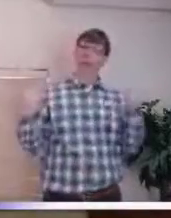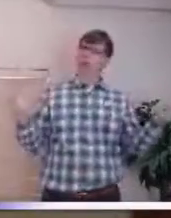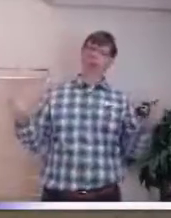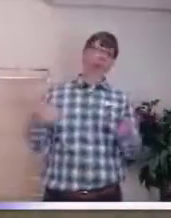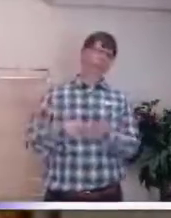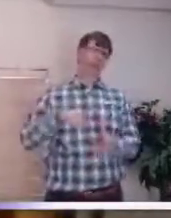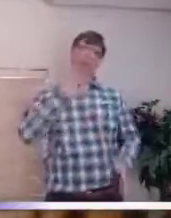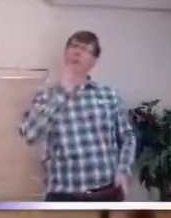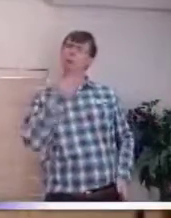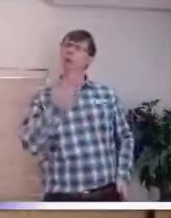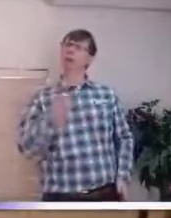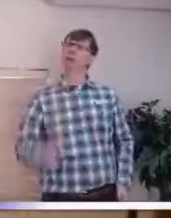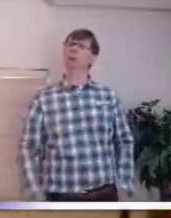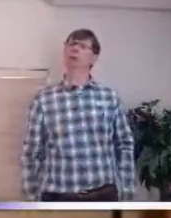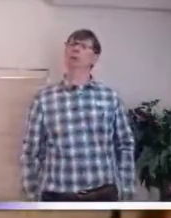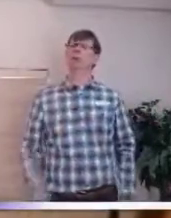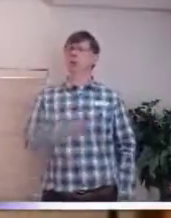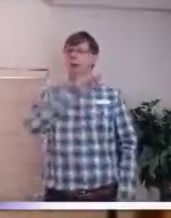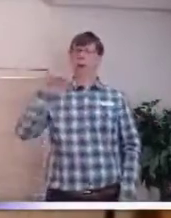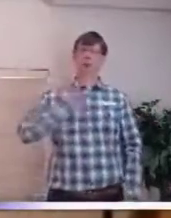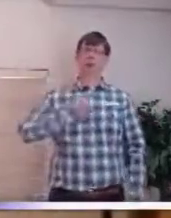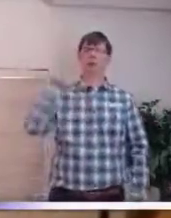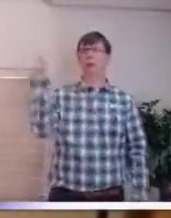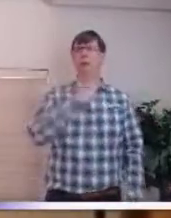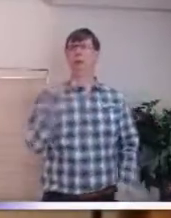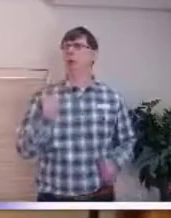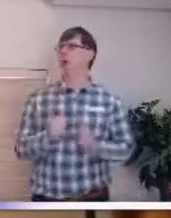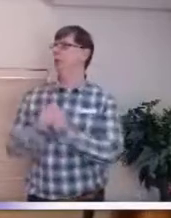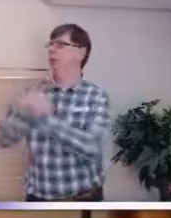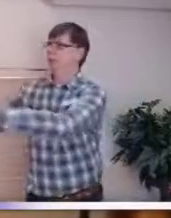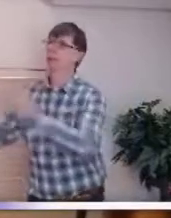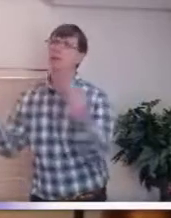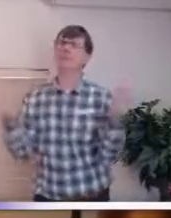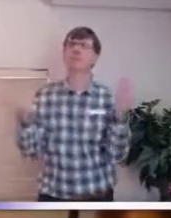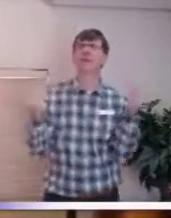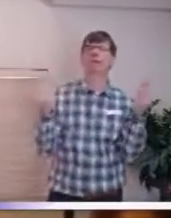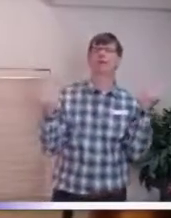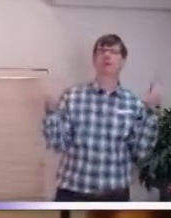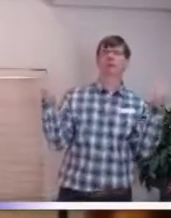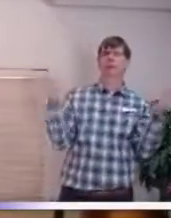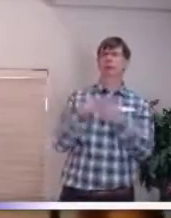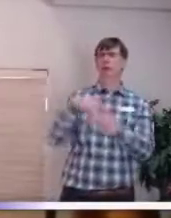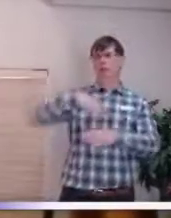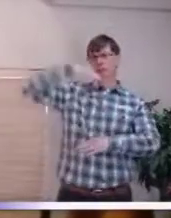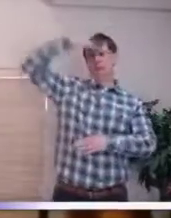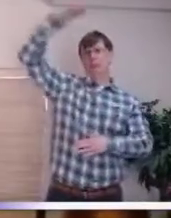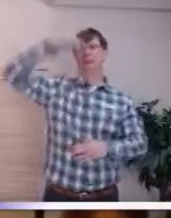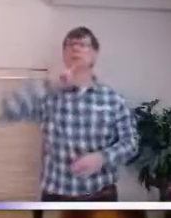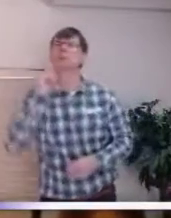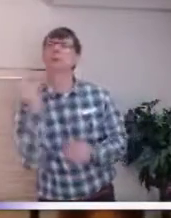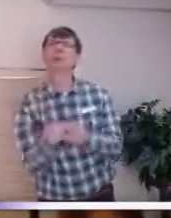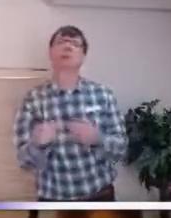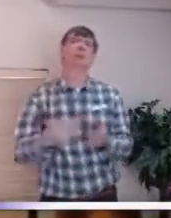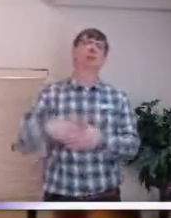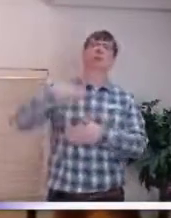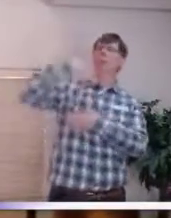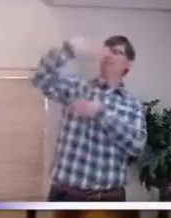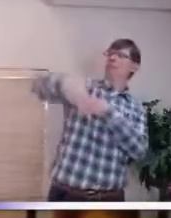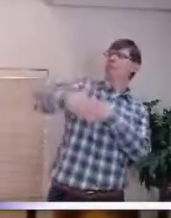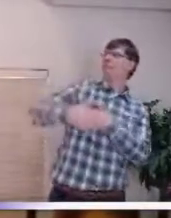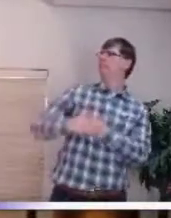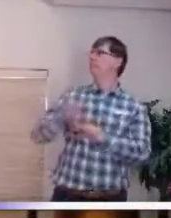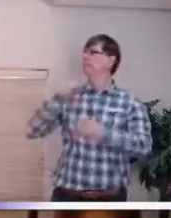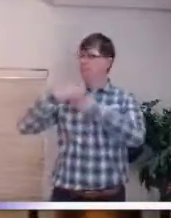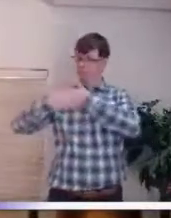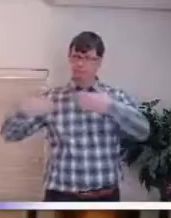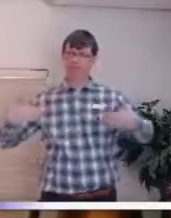be. And the only way that we get to figure this best version of ourselves out is